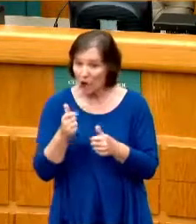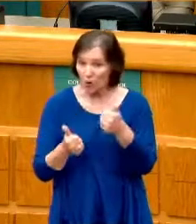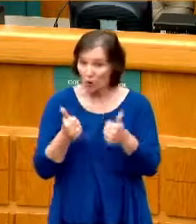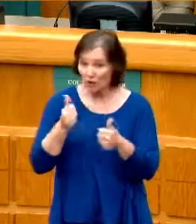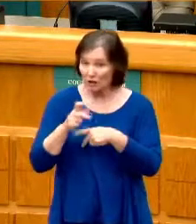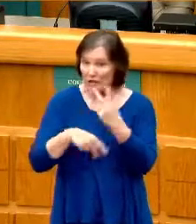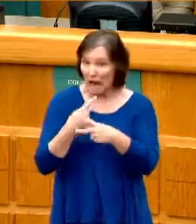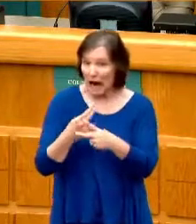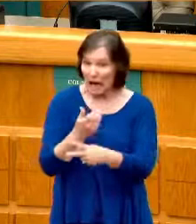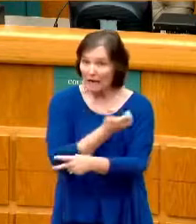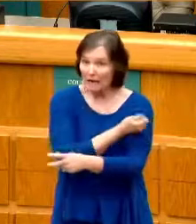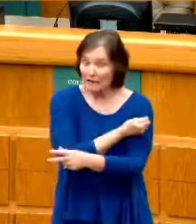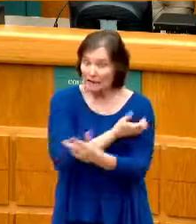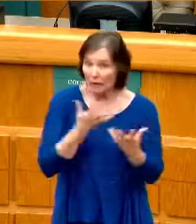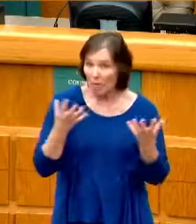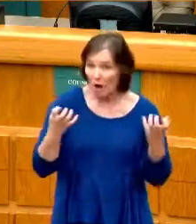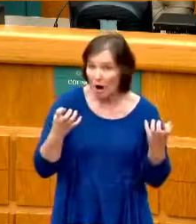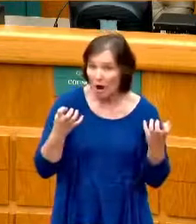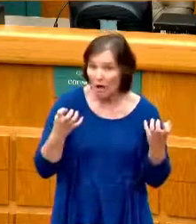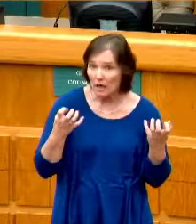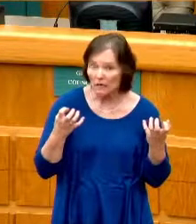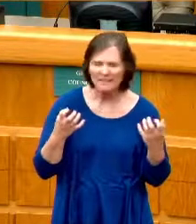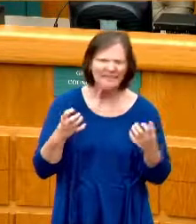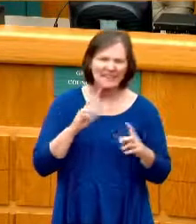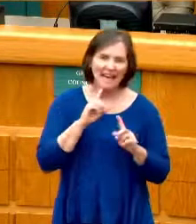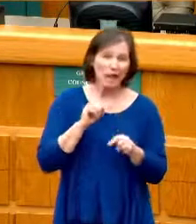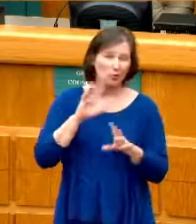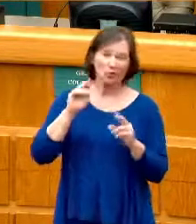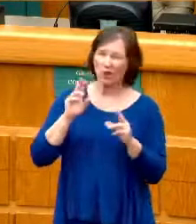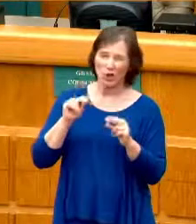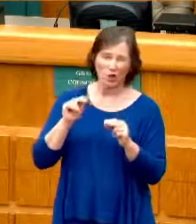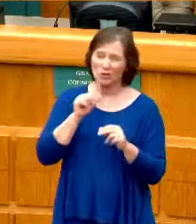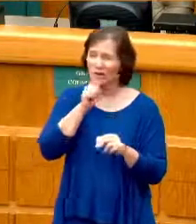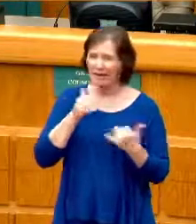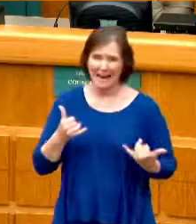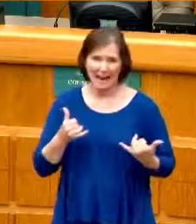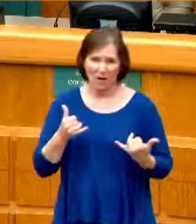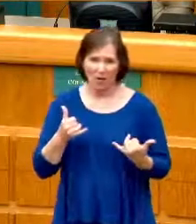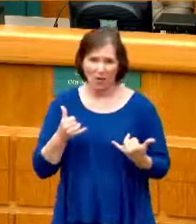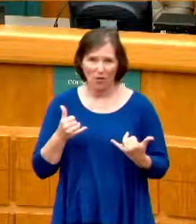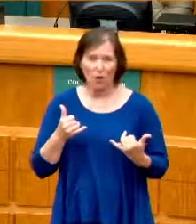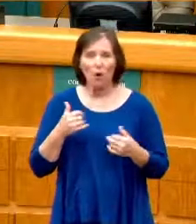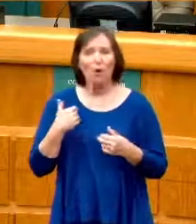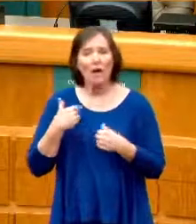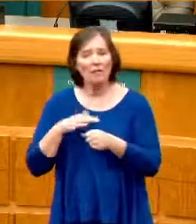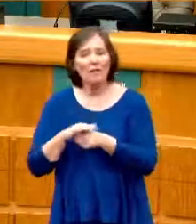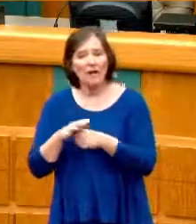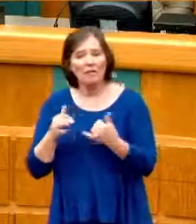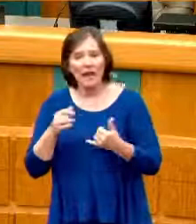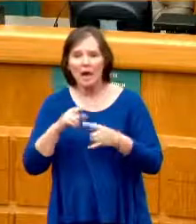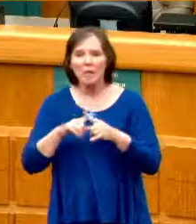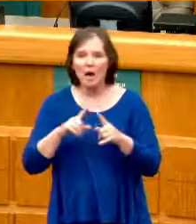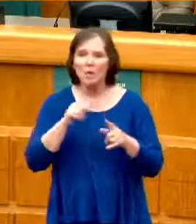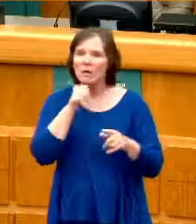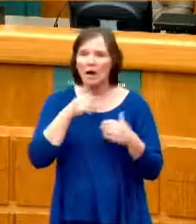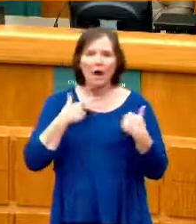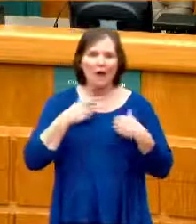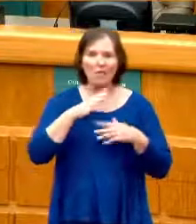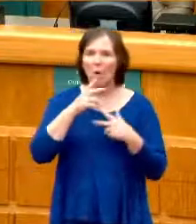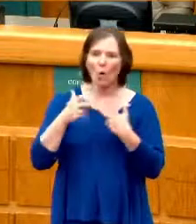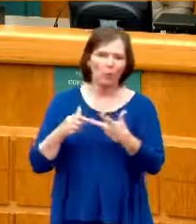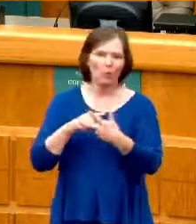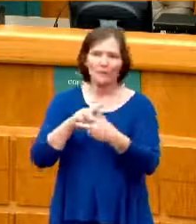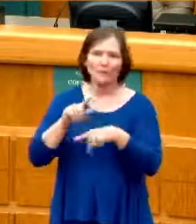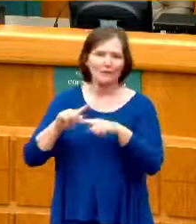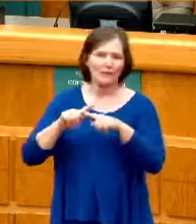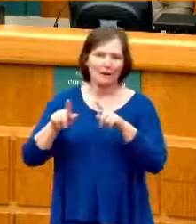that yet, but we are looking into that. We're hoping as we have more vaccine, and maybe one day we'll have Moderna, J&J, and Pfizer. And then